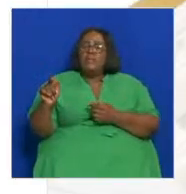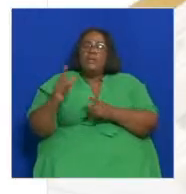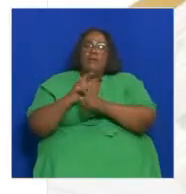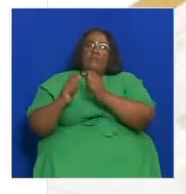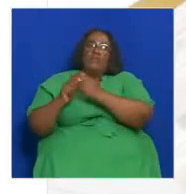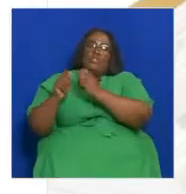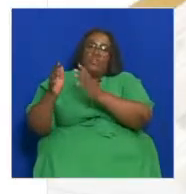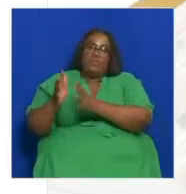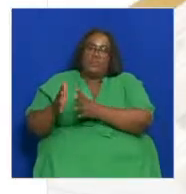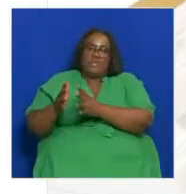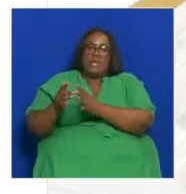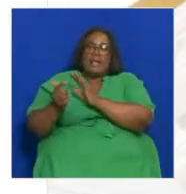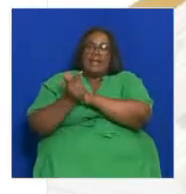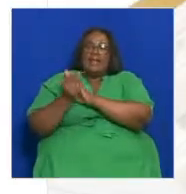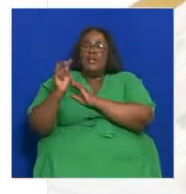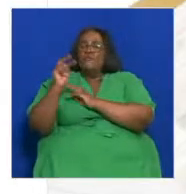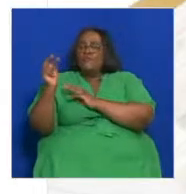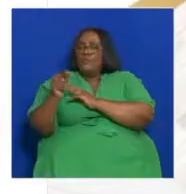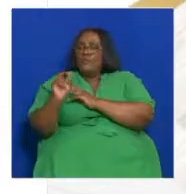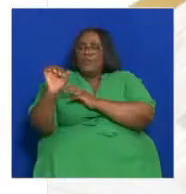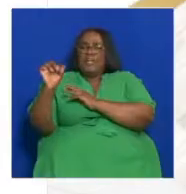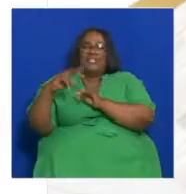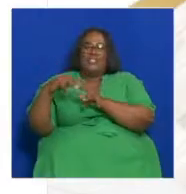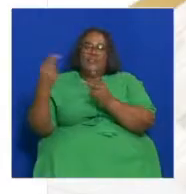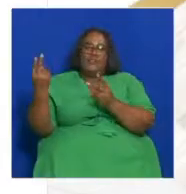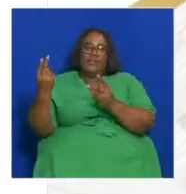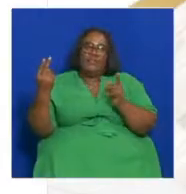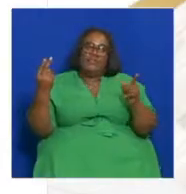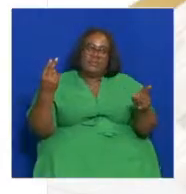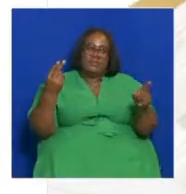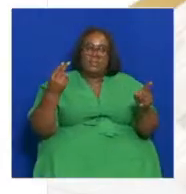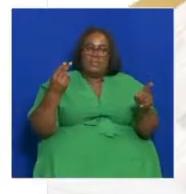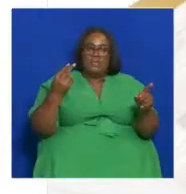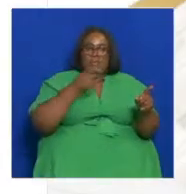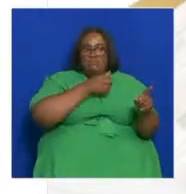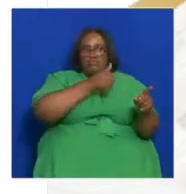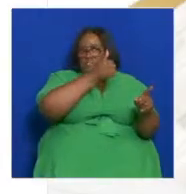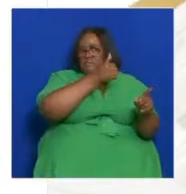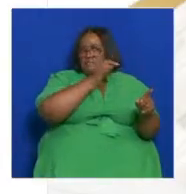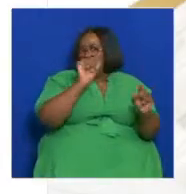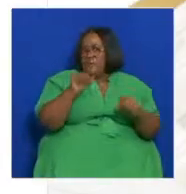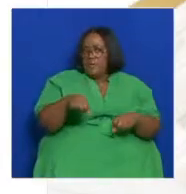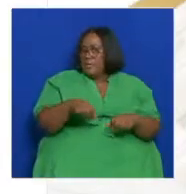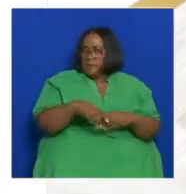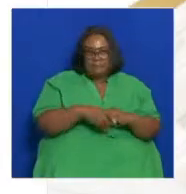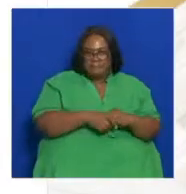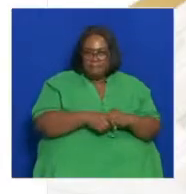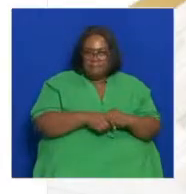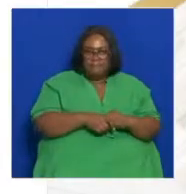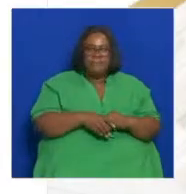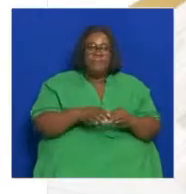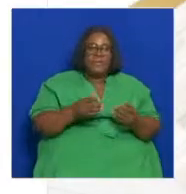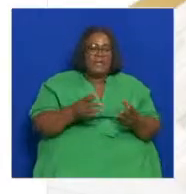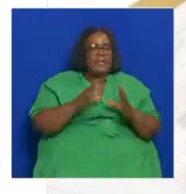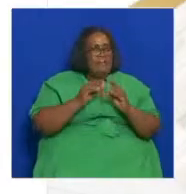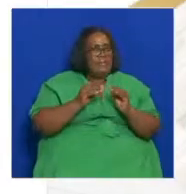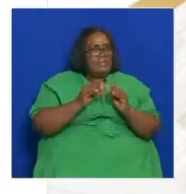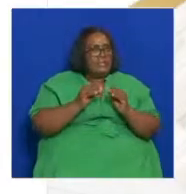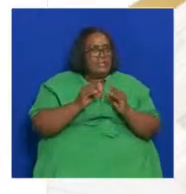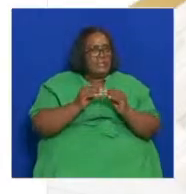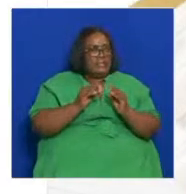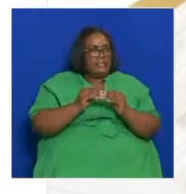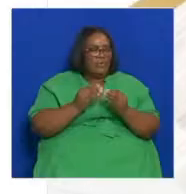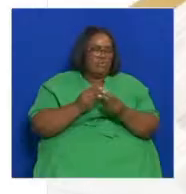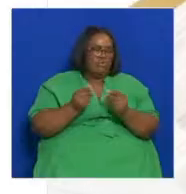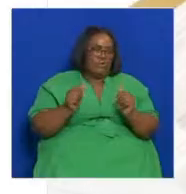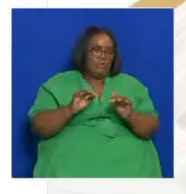legal view with which Chief Perumal did not agree. The meeting was resolved on the basis